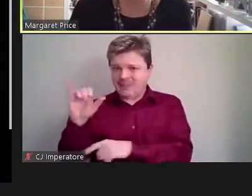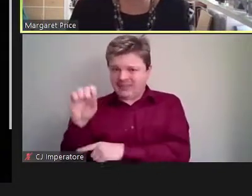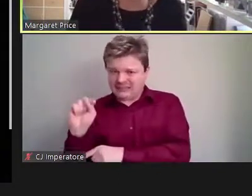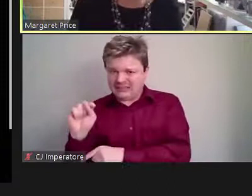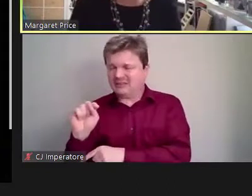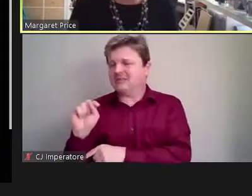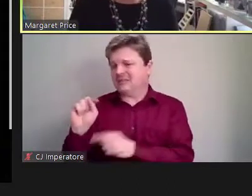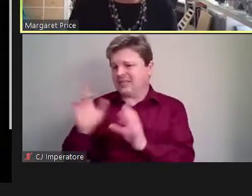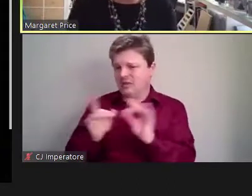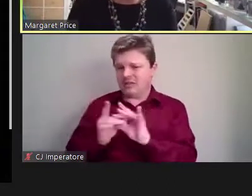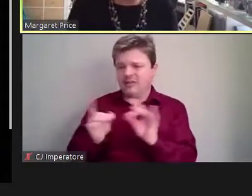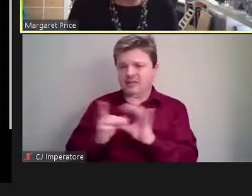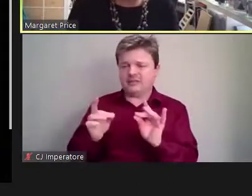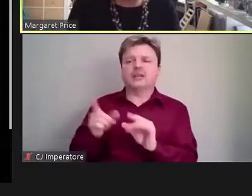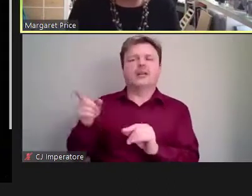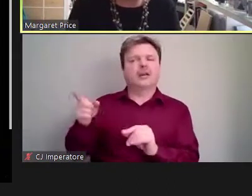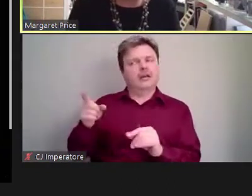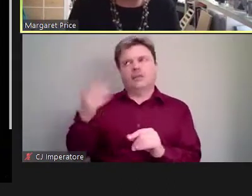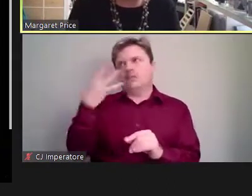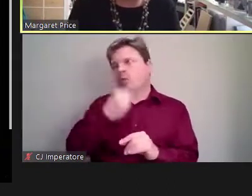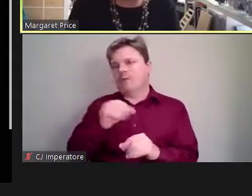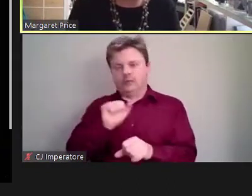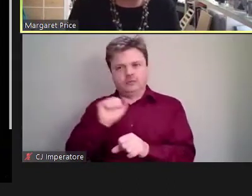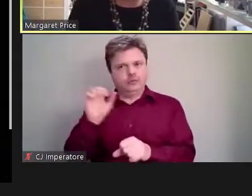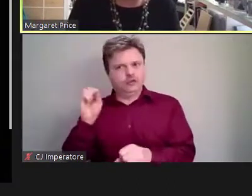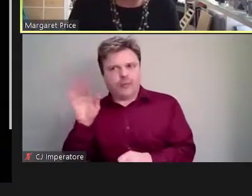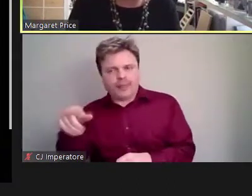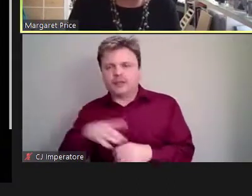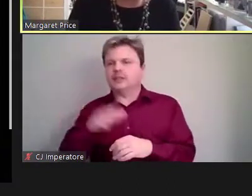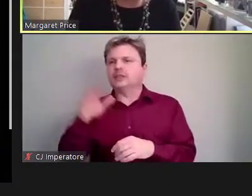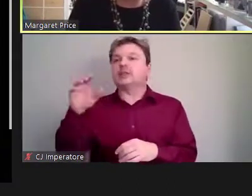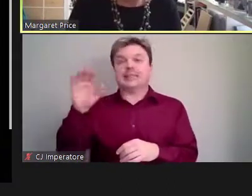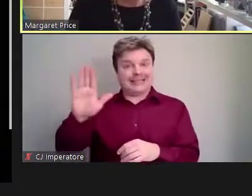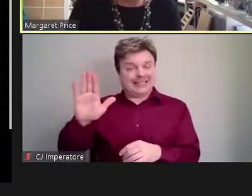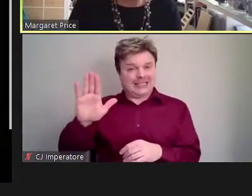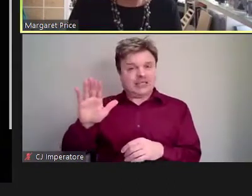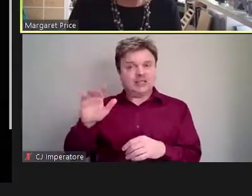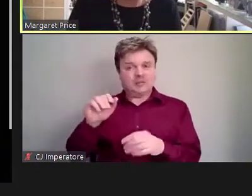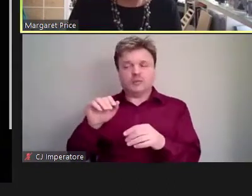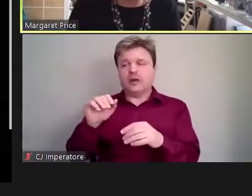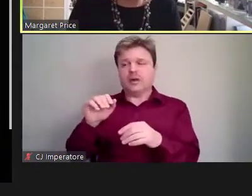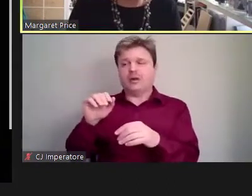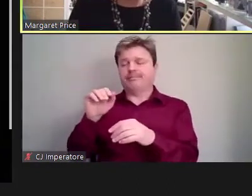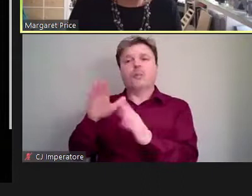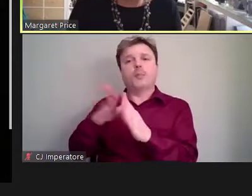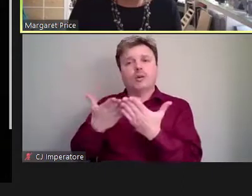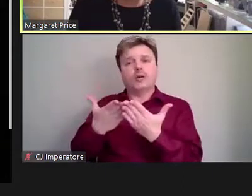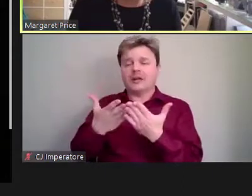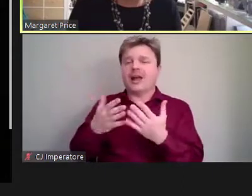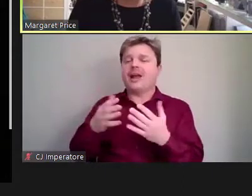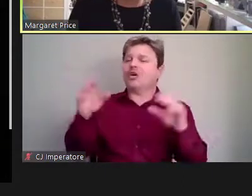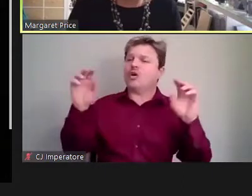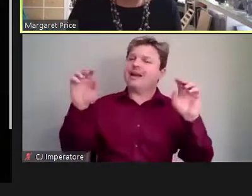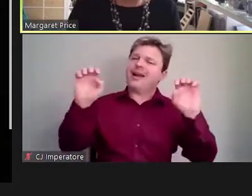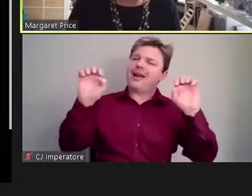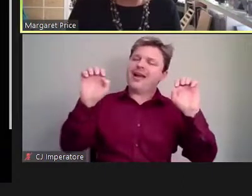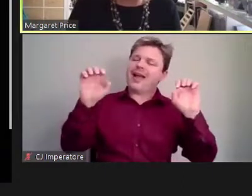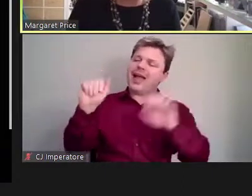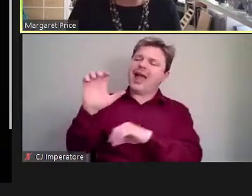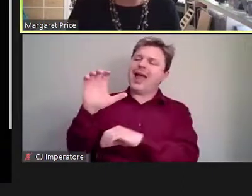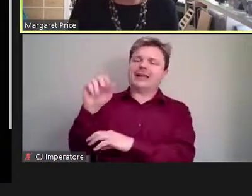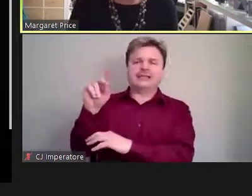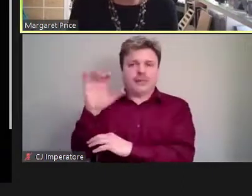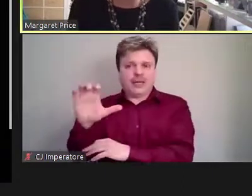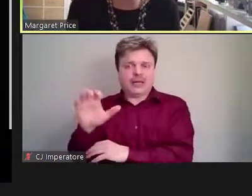beautifully in all his work, maybe especially his book, Academic Ableism. But a couple of narratives